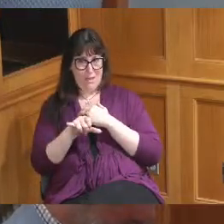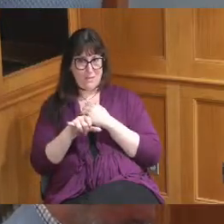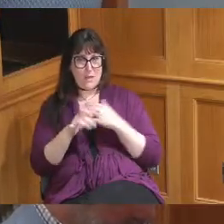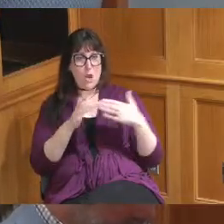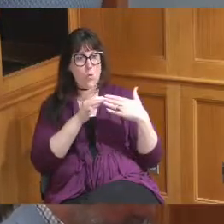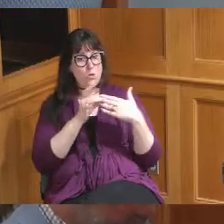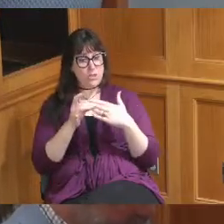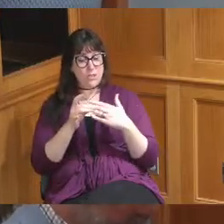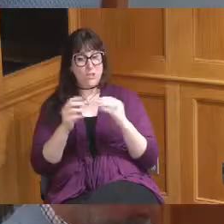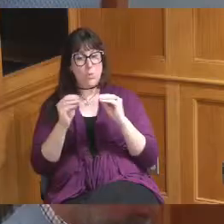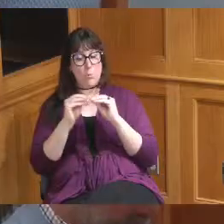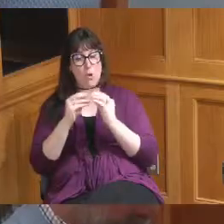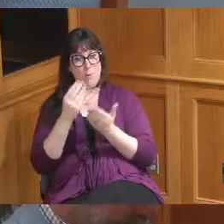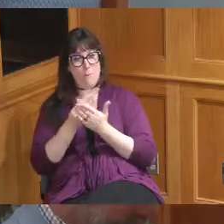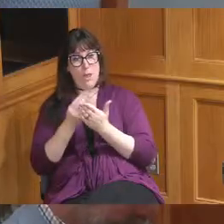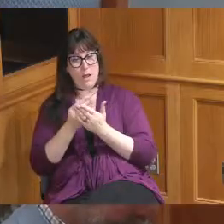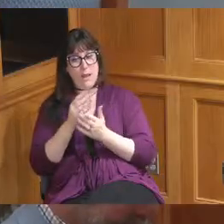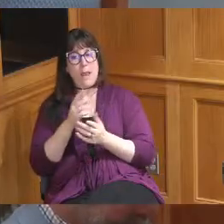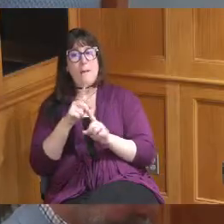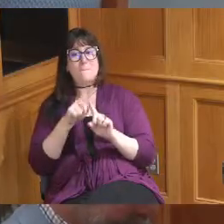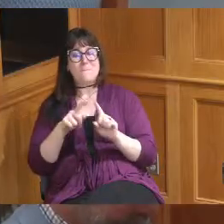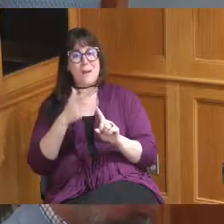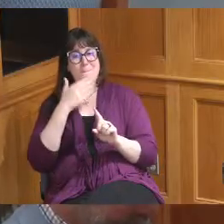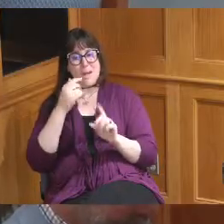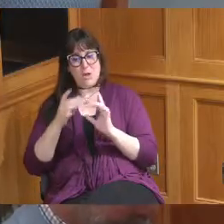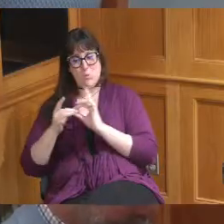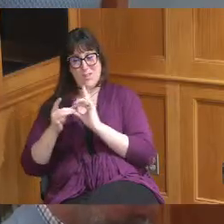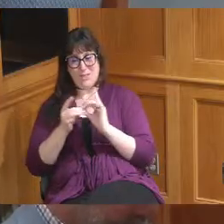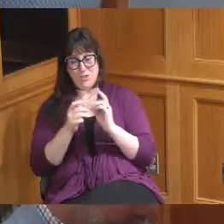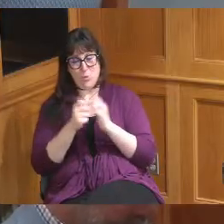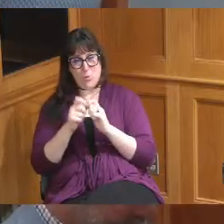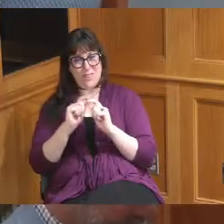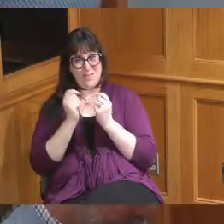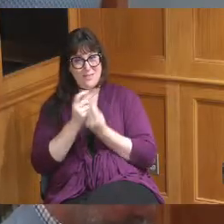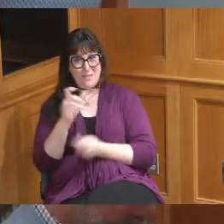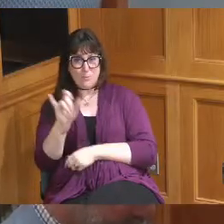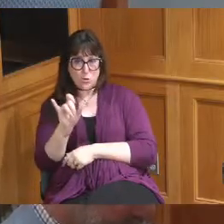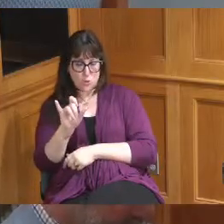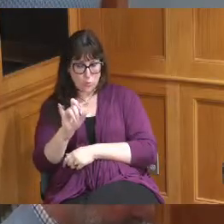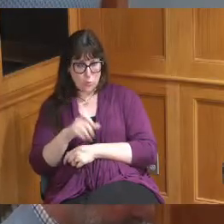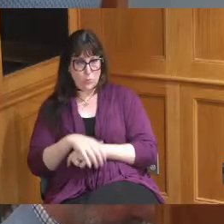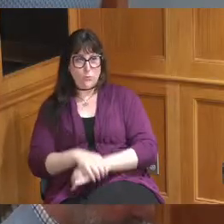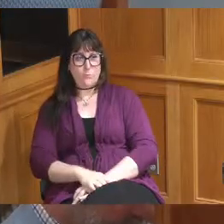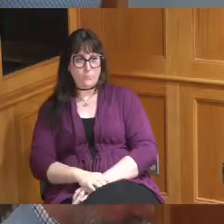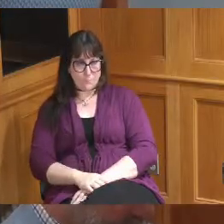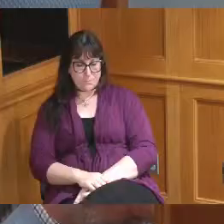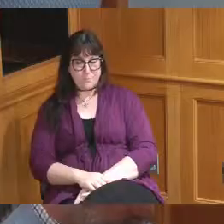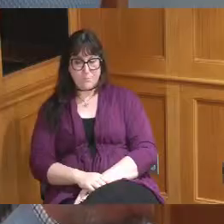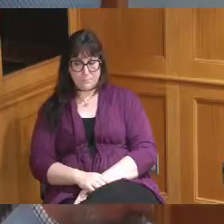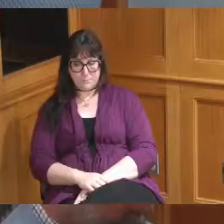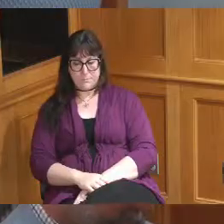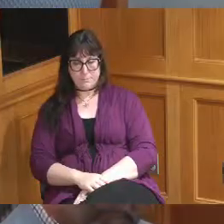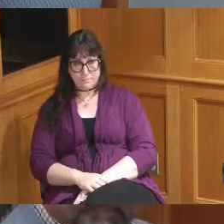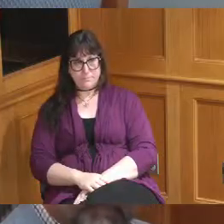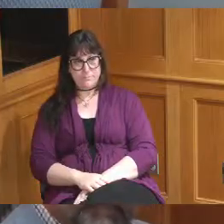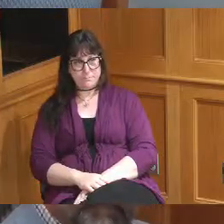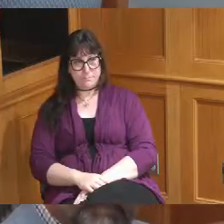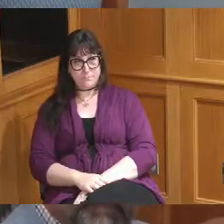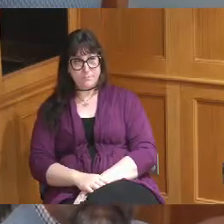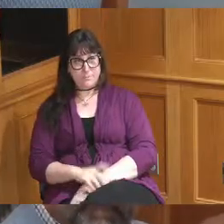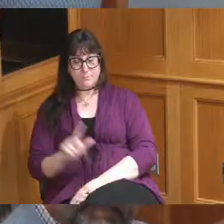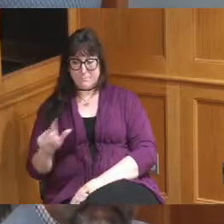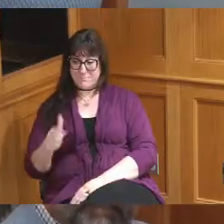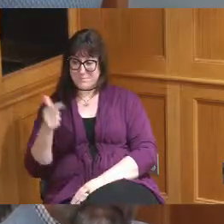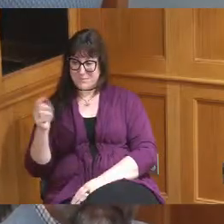improve profitability, but a better relationship between the team and the county as we go forward. All right, I'm going to turn it over to Marty. Is